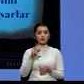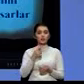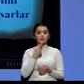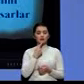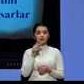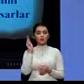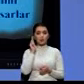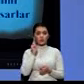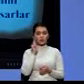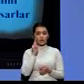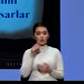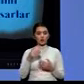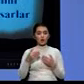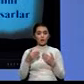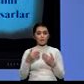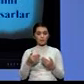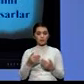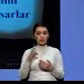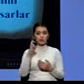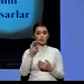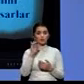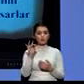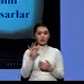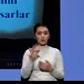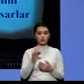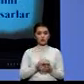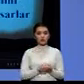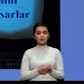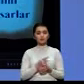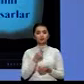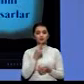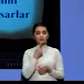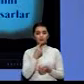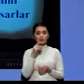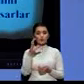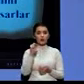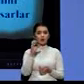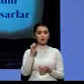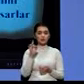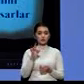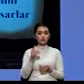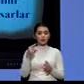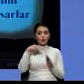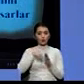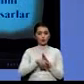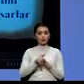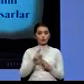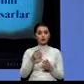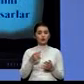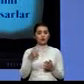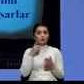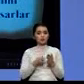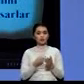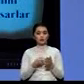tilini o'rganadi. Bu esa Beruniyga mazkur tillardagi asarlar bilan chuqur